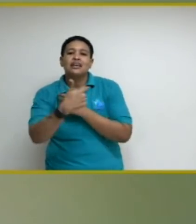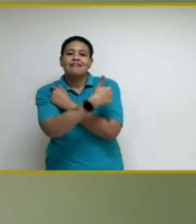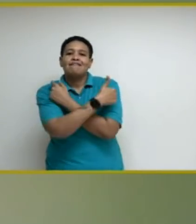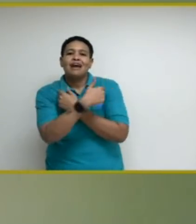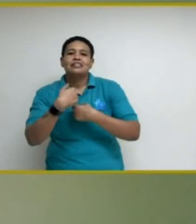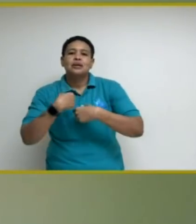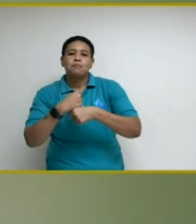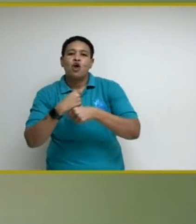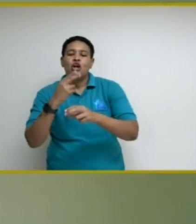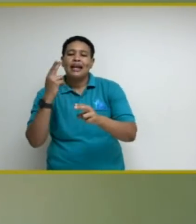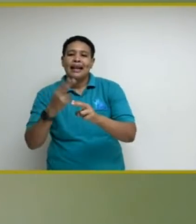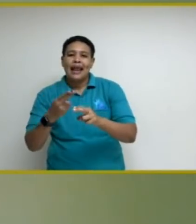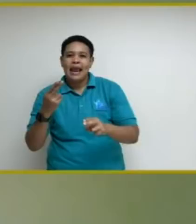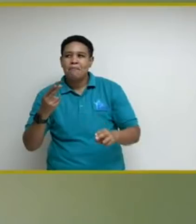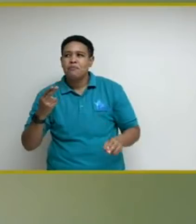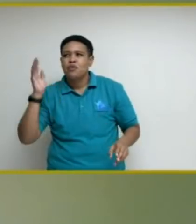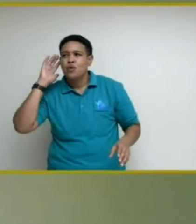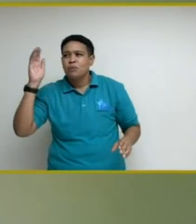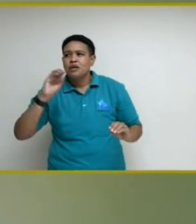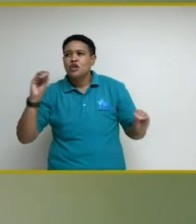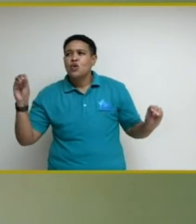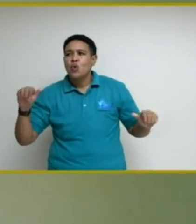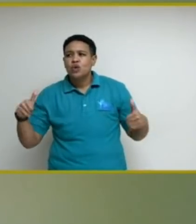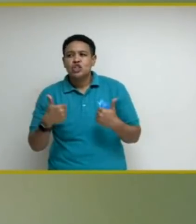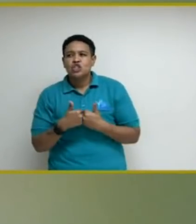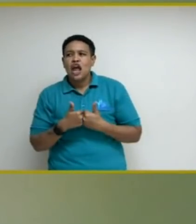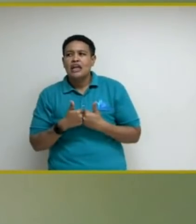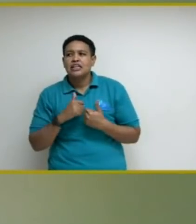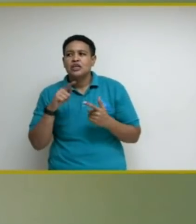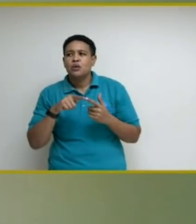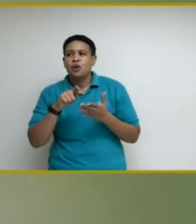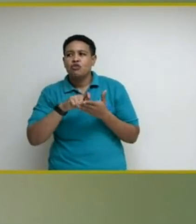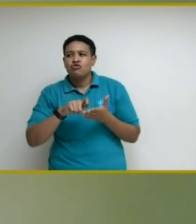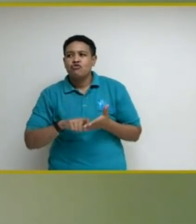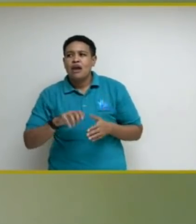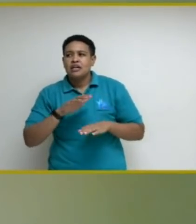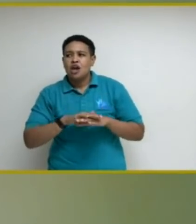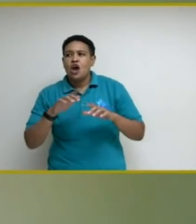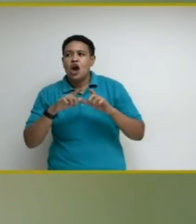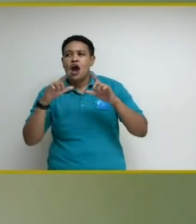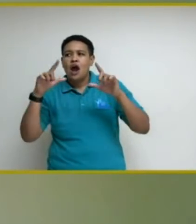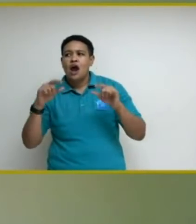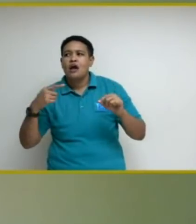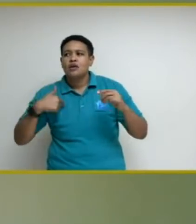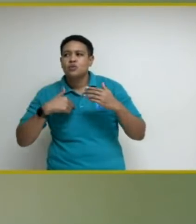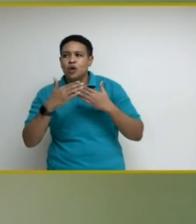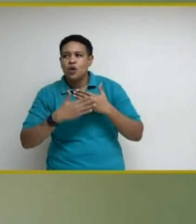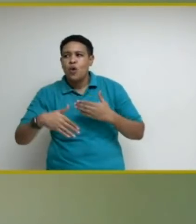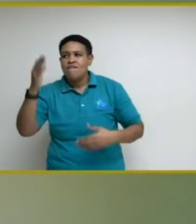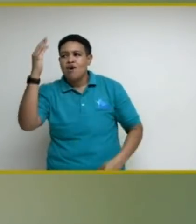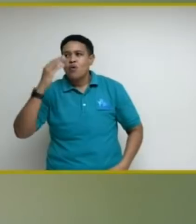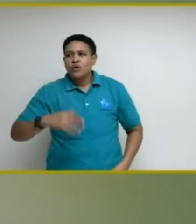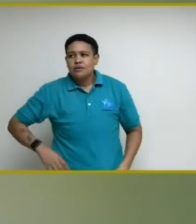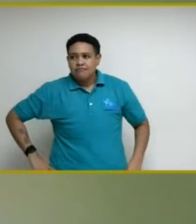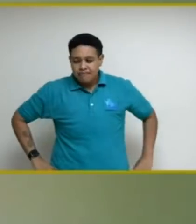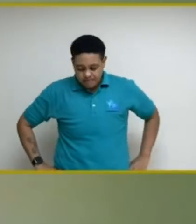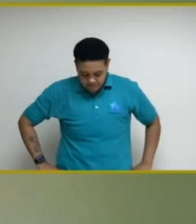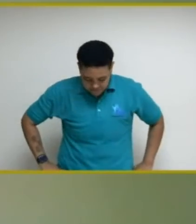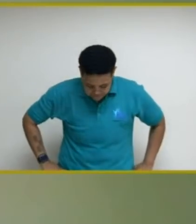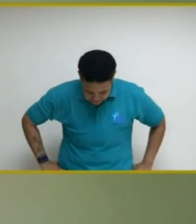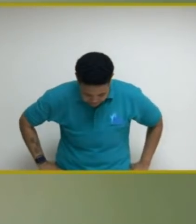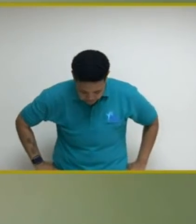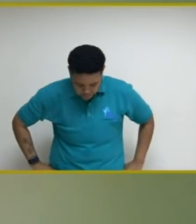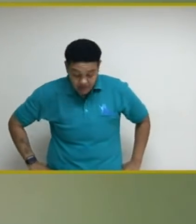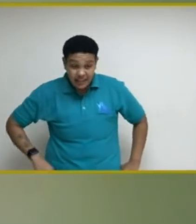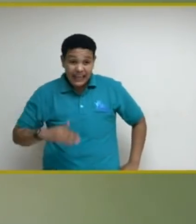product name, so that there will be no challenge with writing on the cards as we go forward. Thank